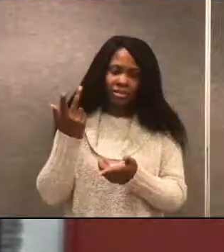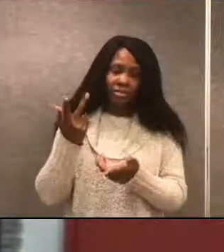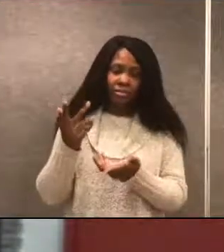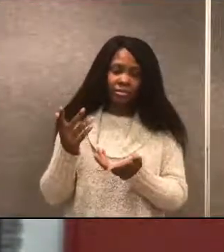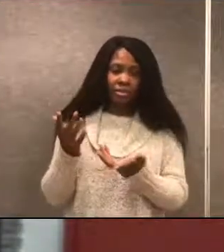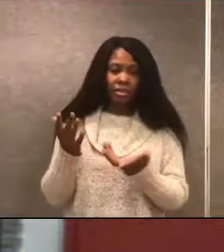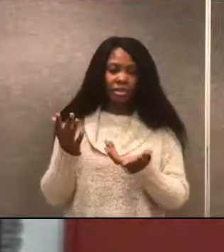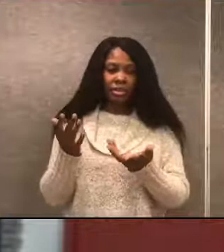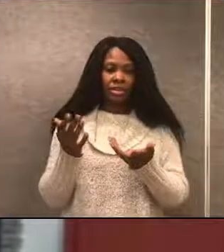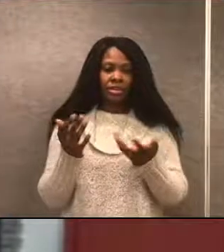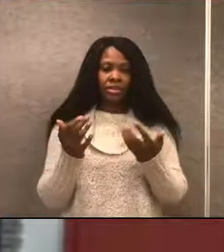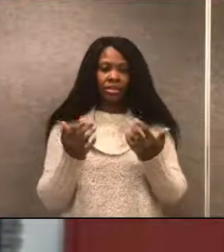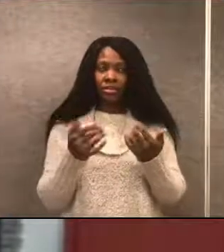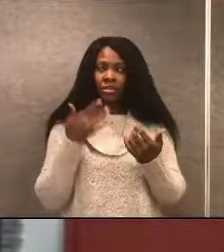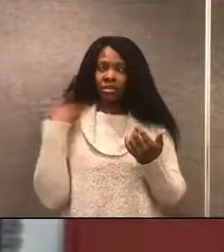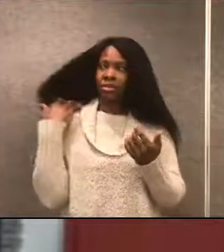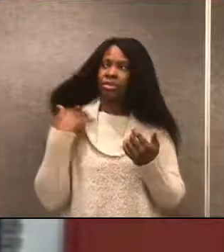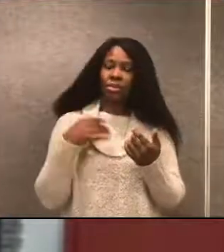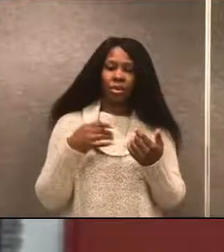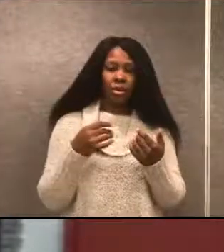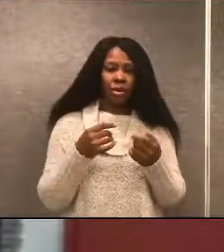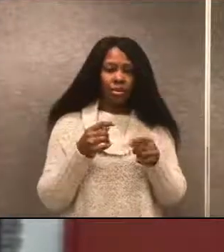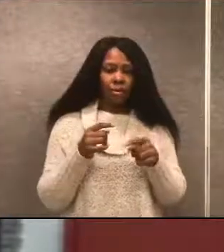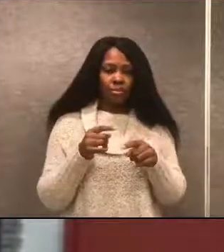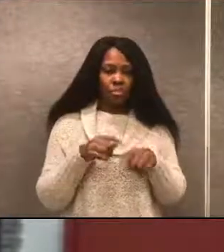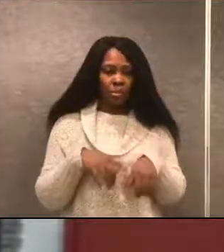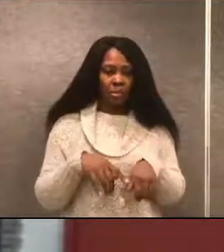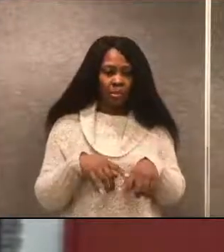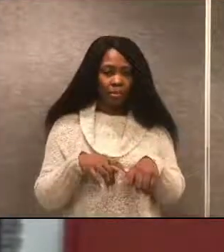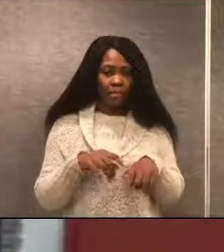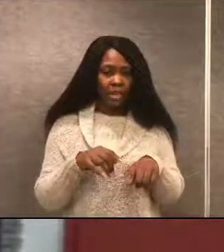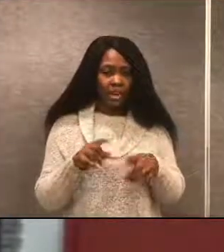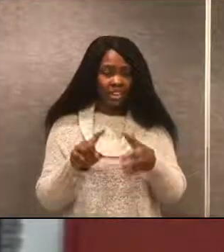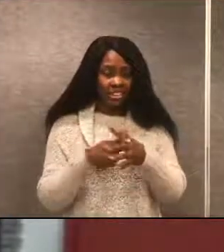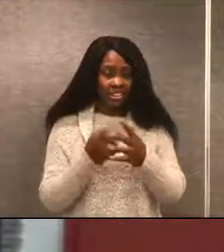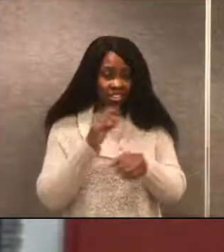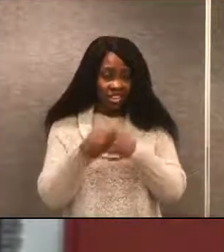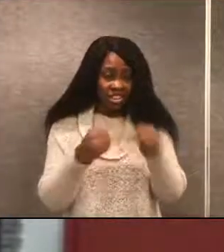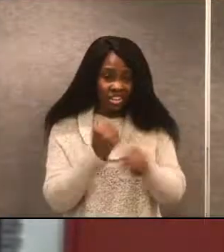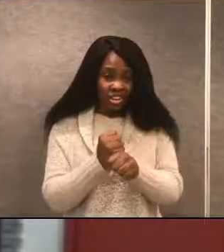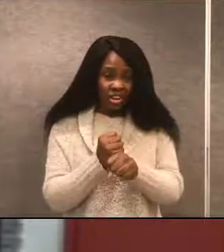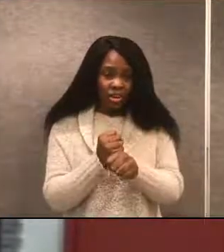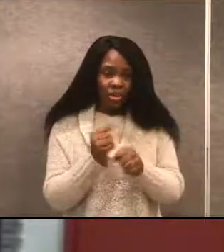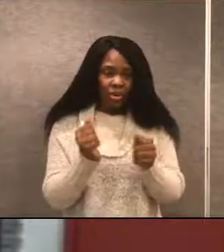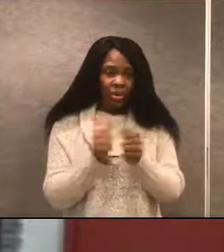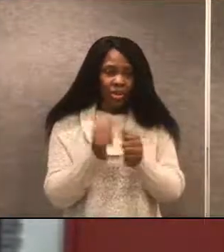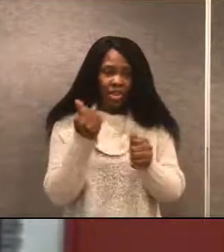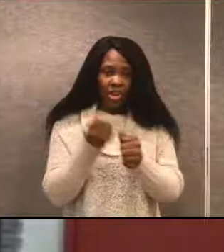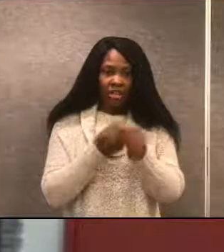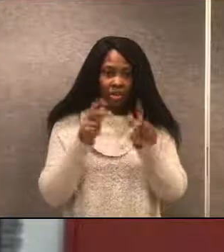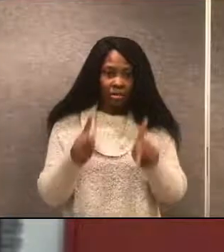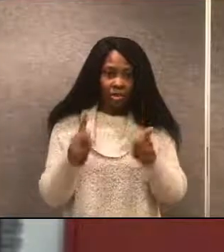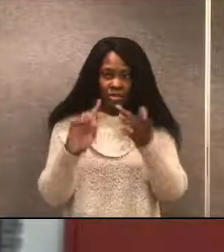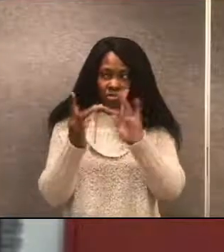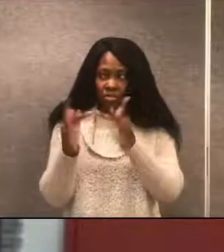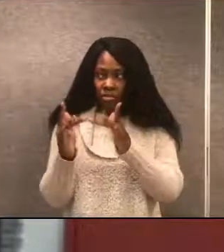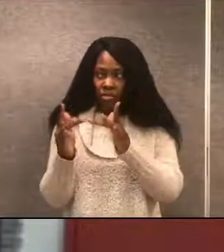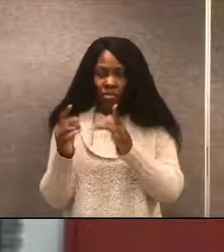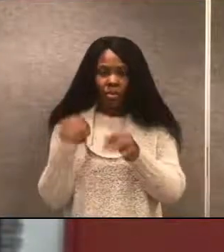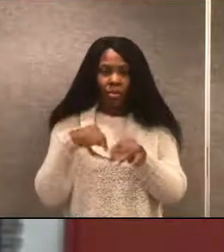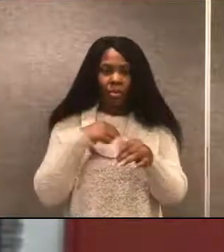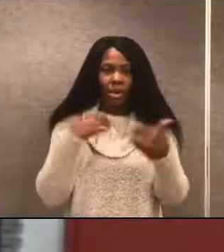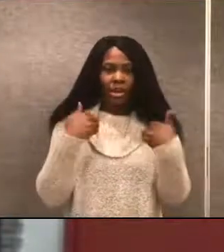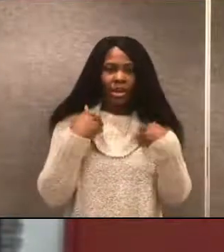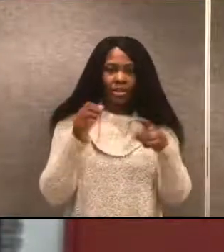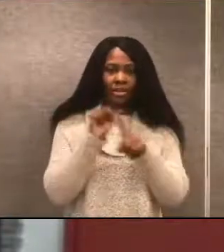did you know that we didn't have this? I mean, at the beginning of the year, with everyone remote, we had a major situation